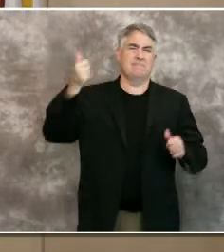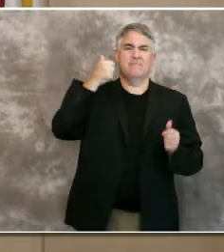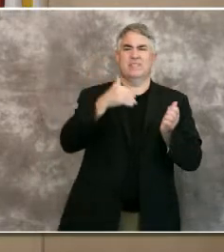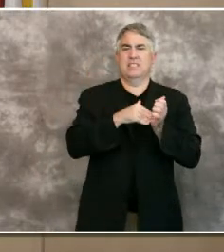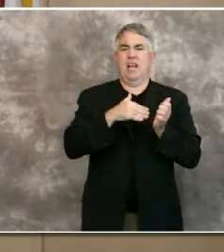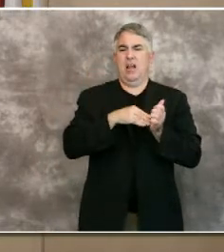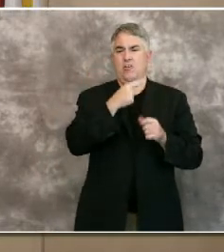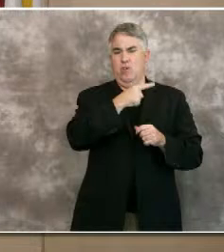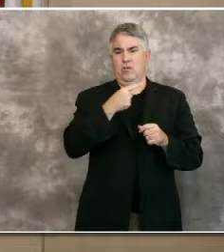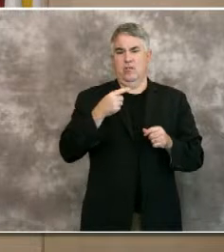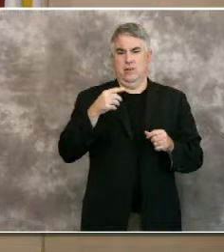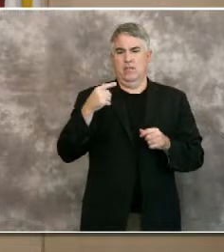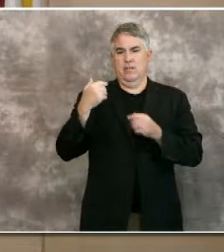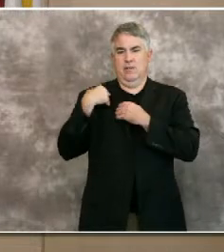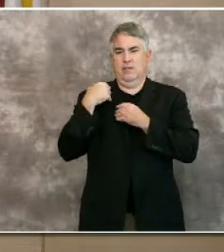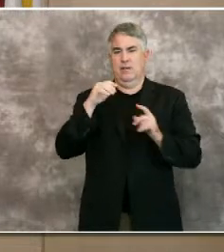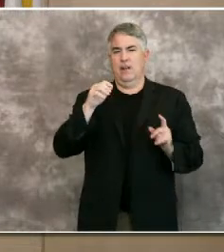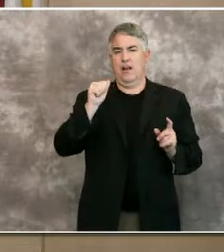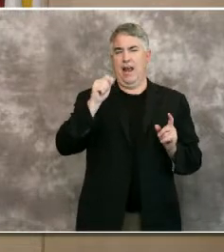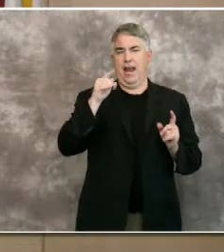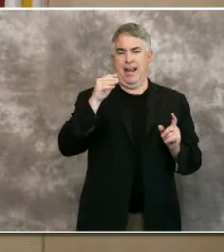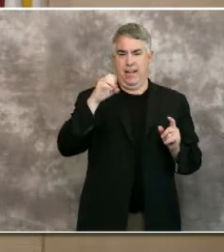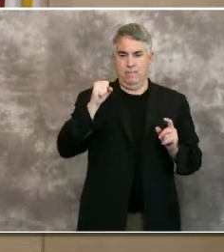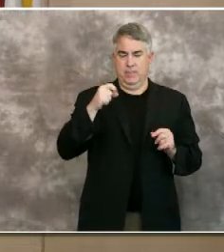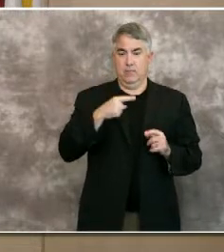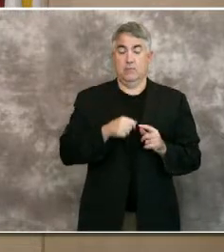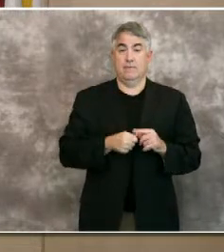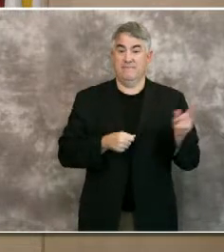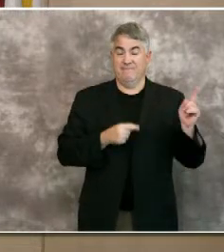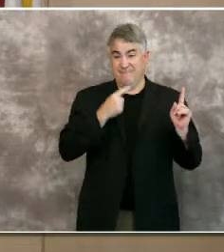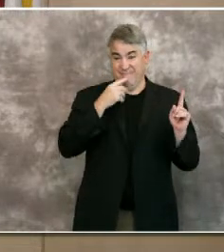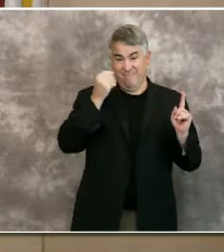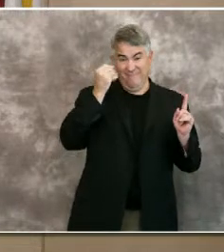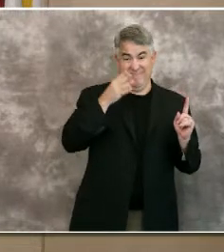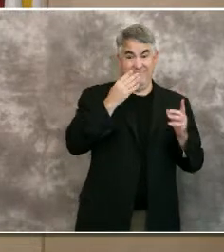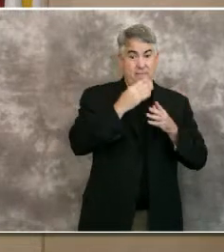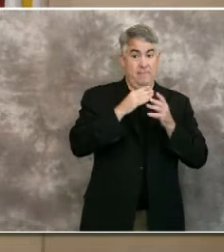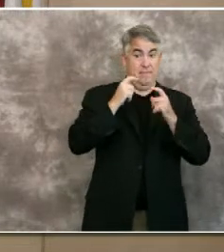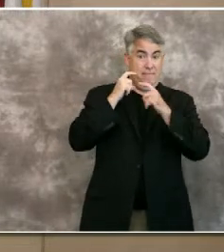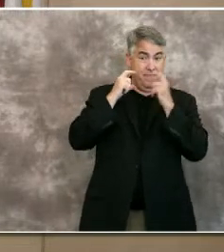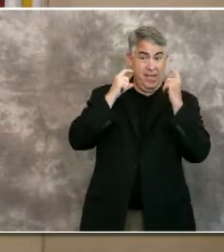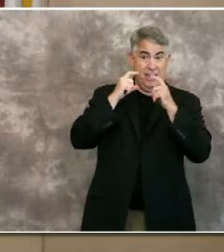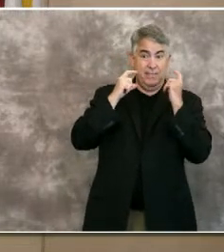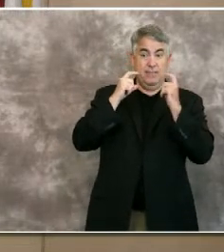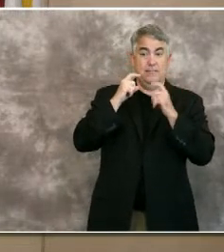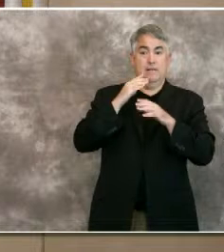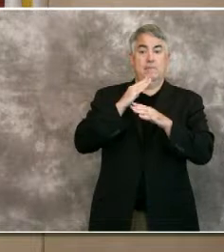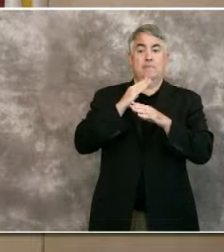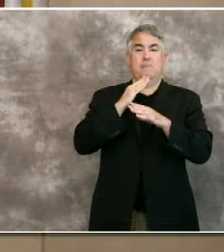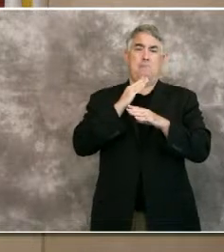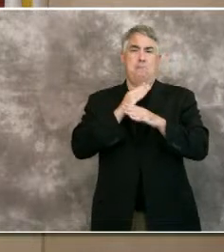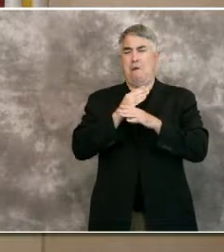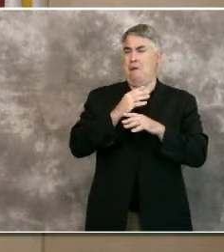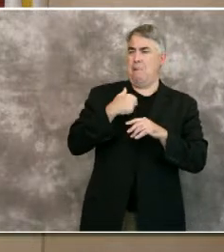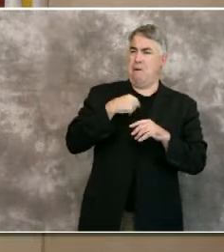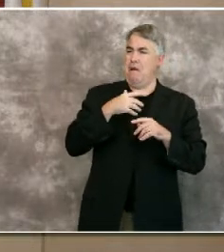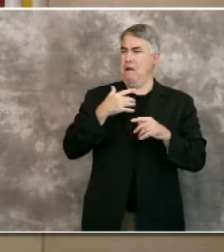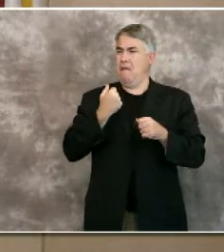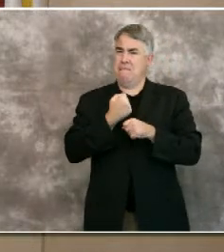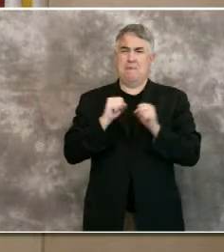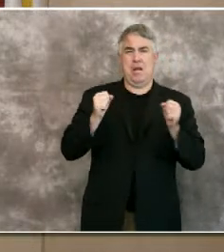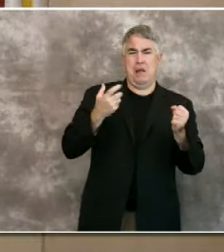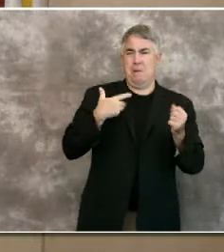I quote, "Some feel face coverings infringe on their freedom of choice. But if more people wear